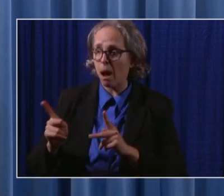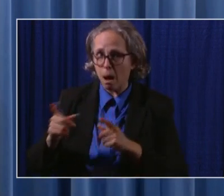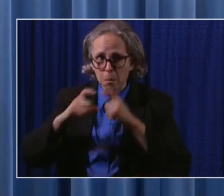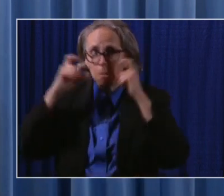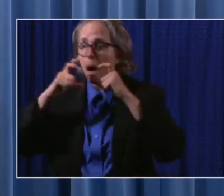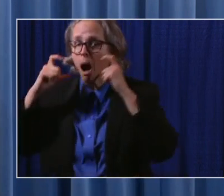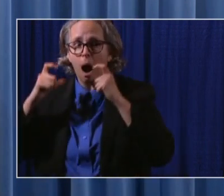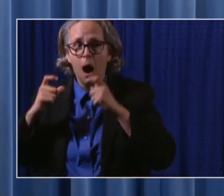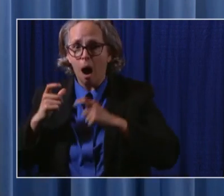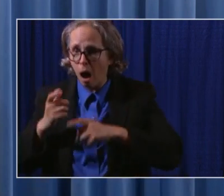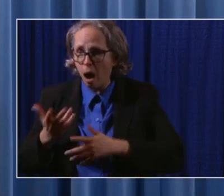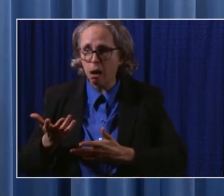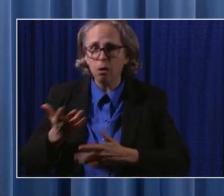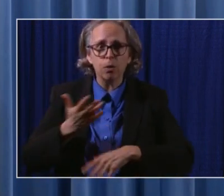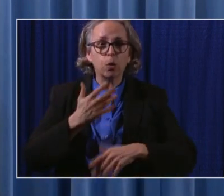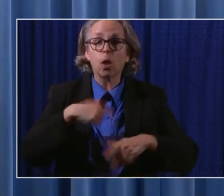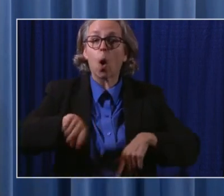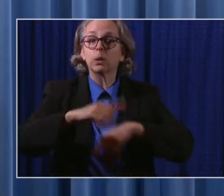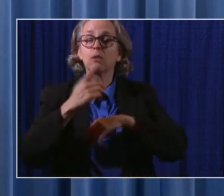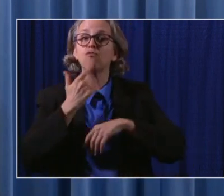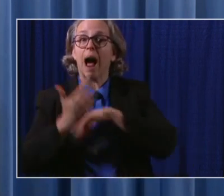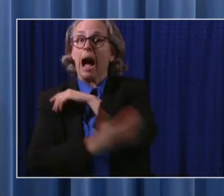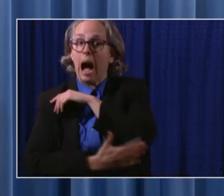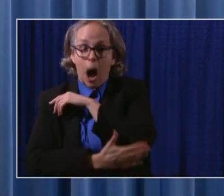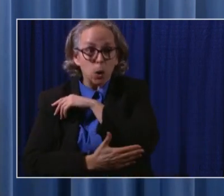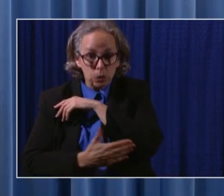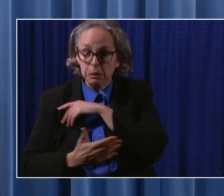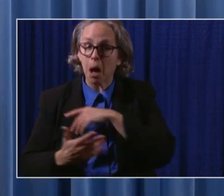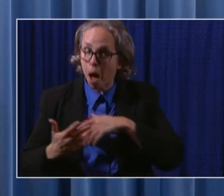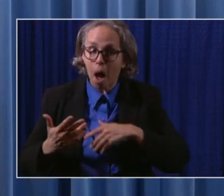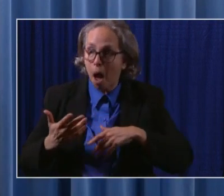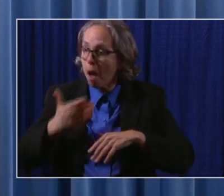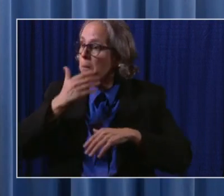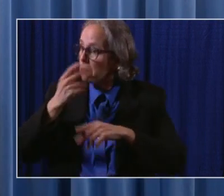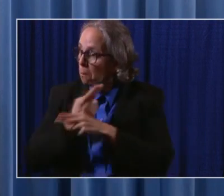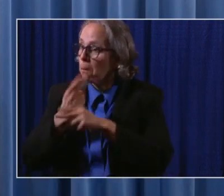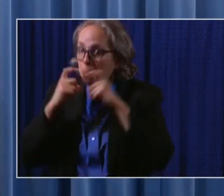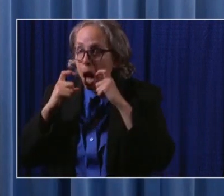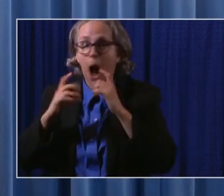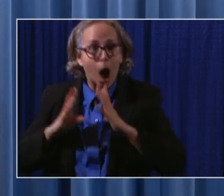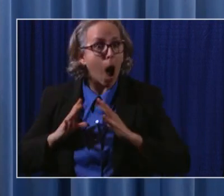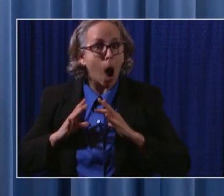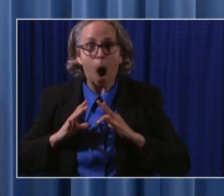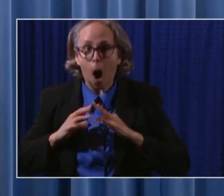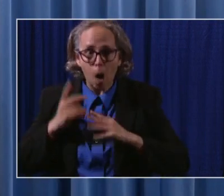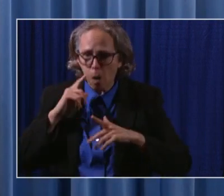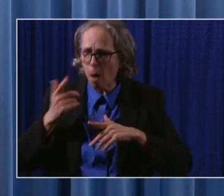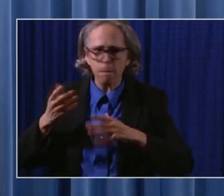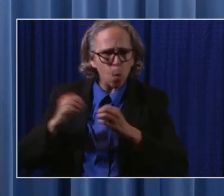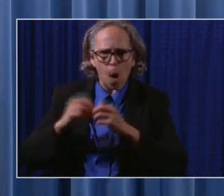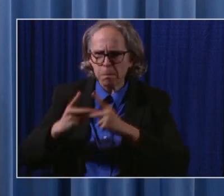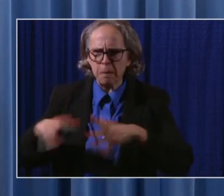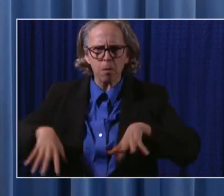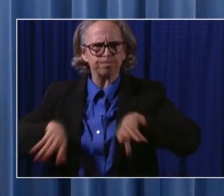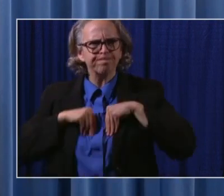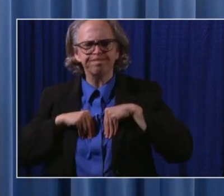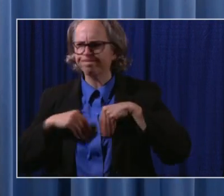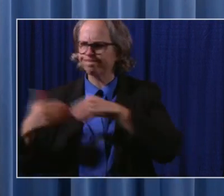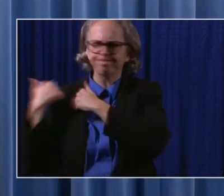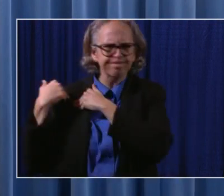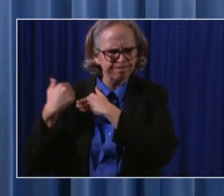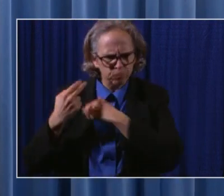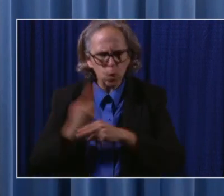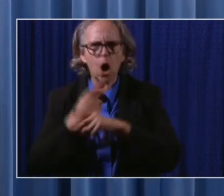order has been on longer, we certainly are seeing a lot more people wearing masks by a big